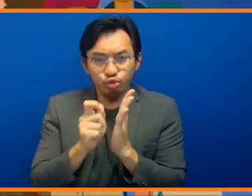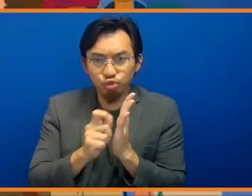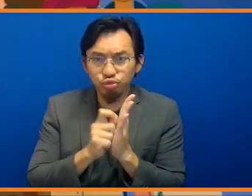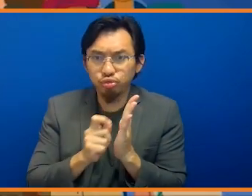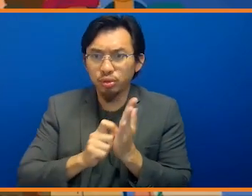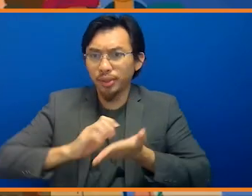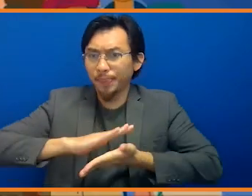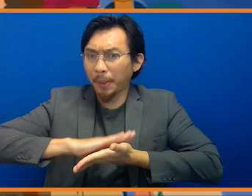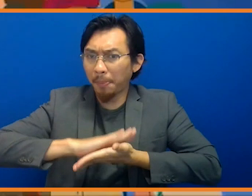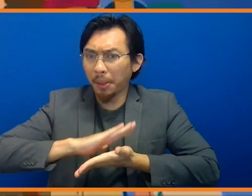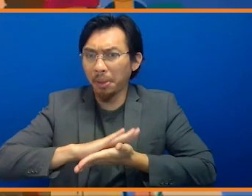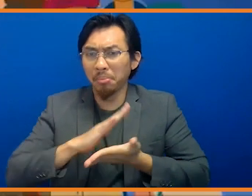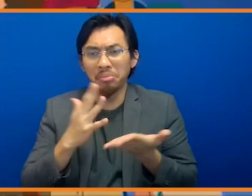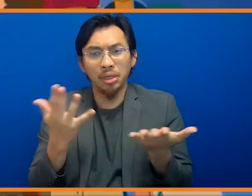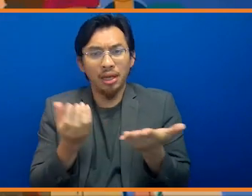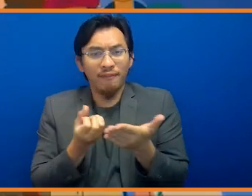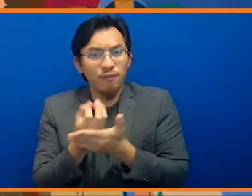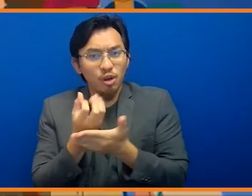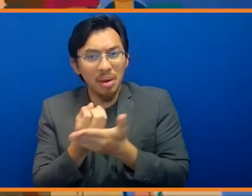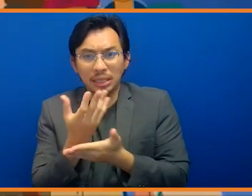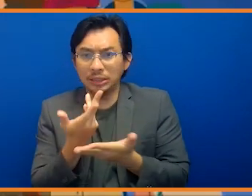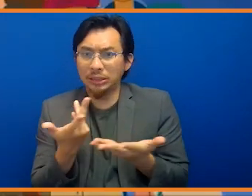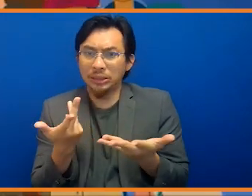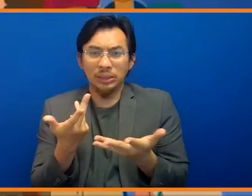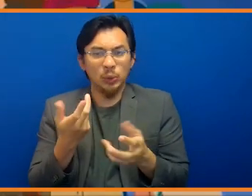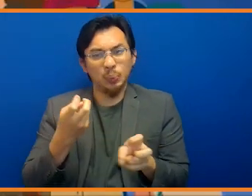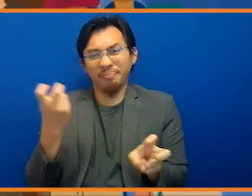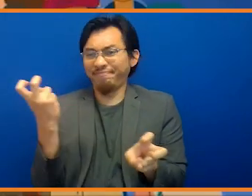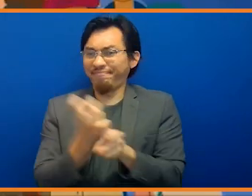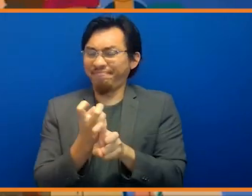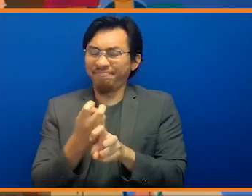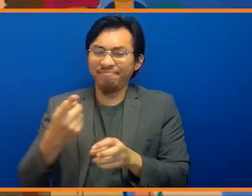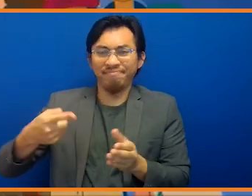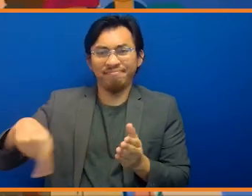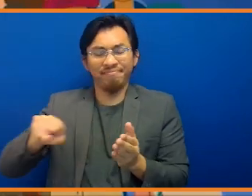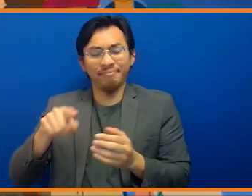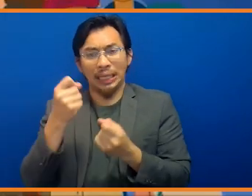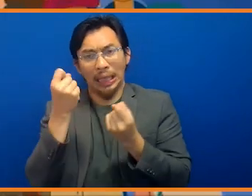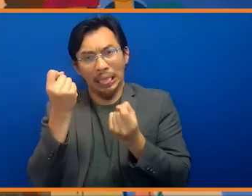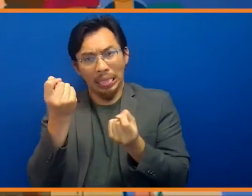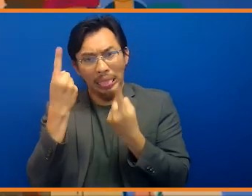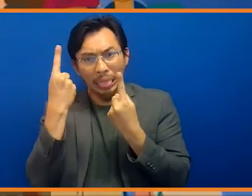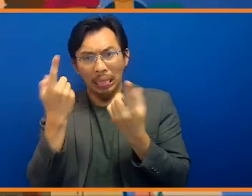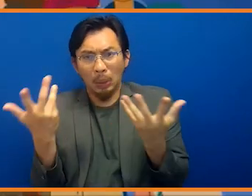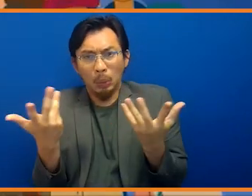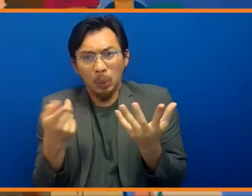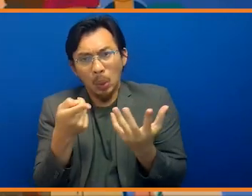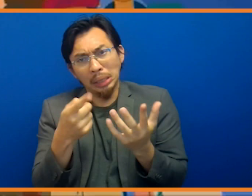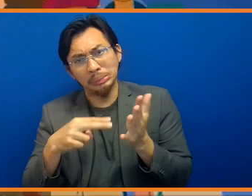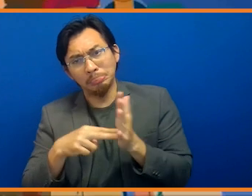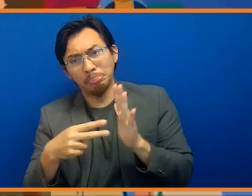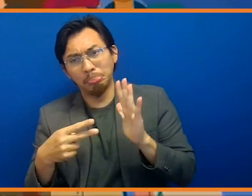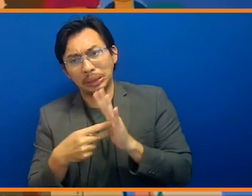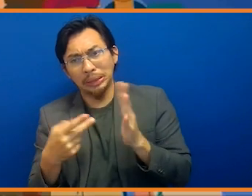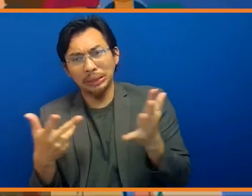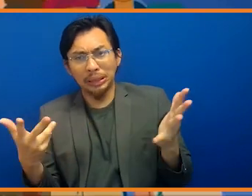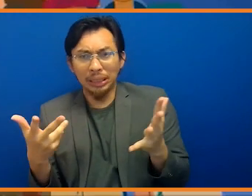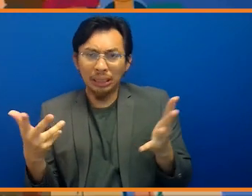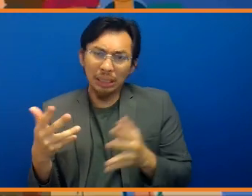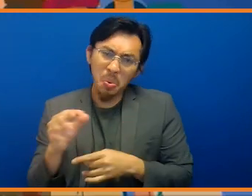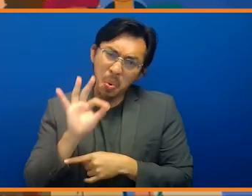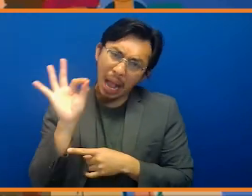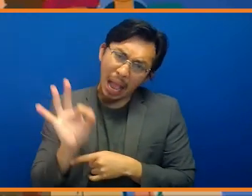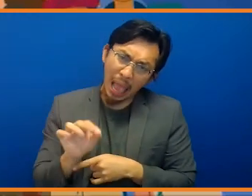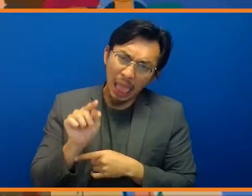this information, then it's pretty much very difficult for them to understand what is this meaning, why